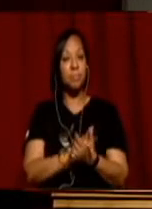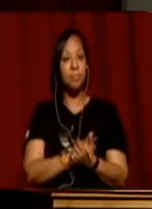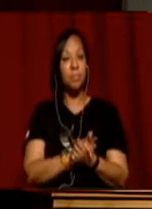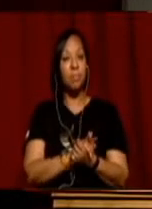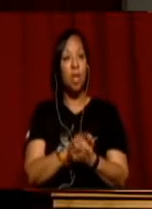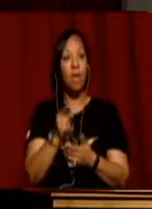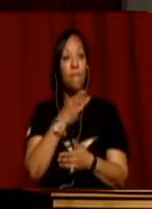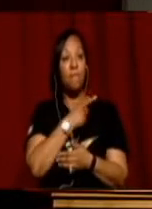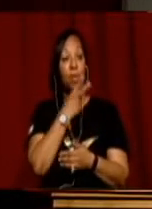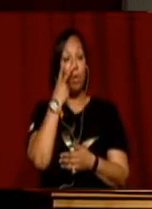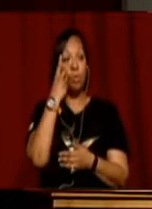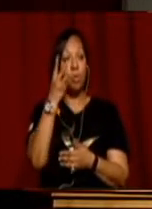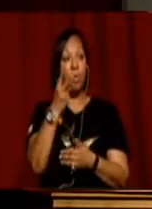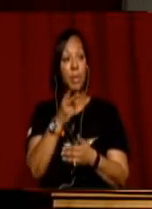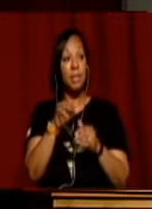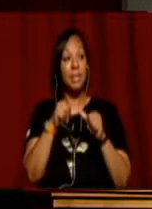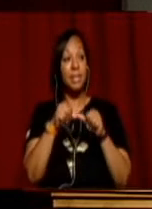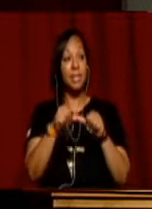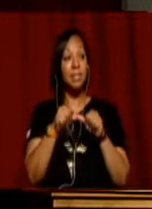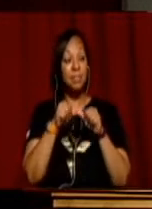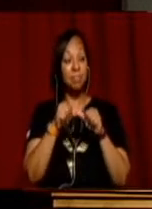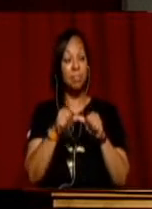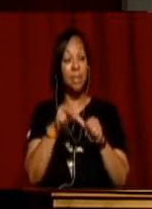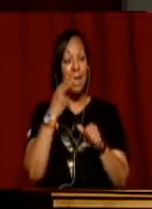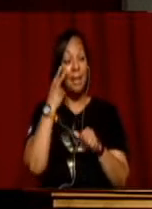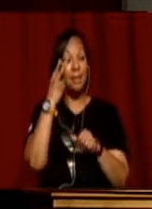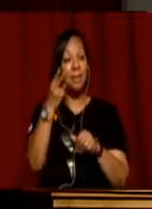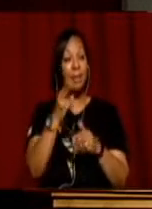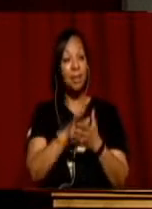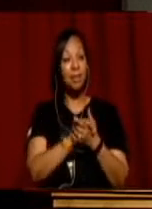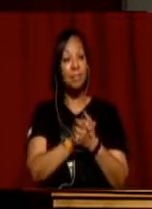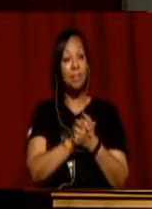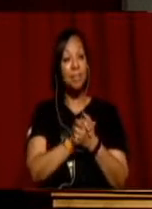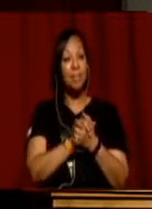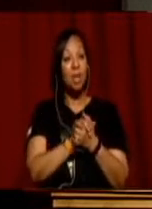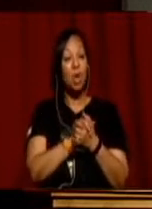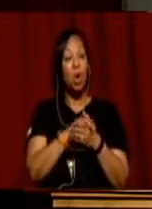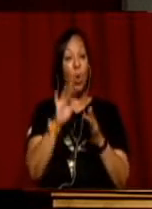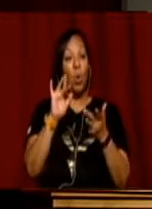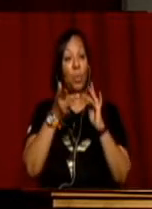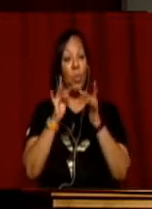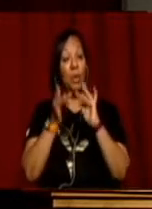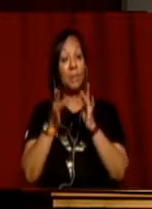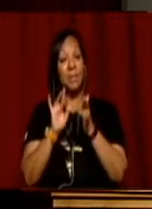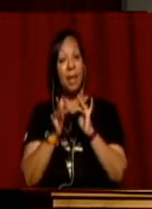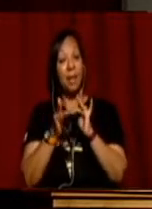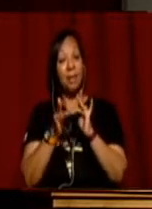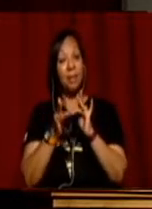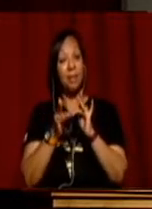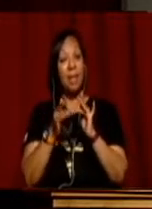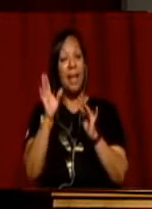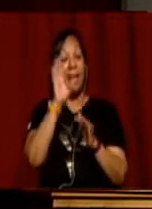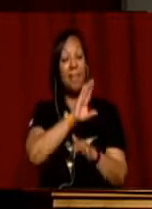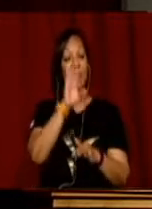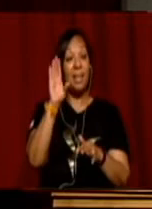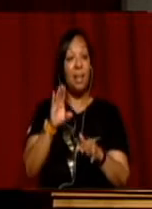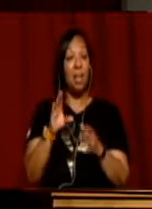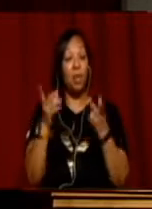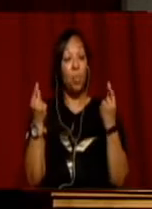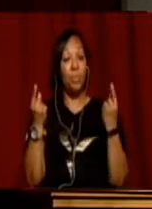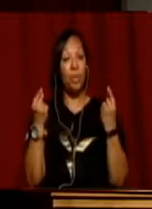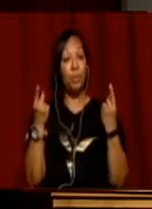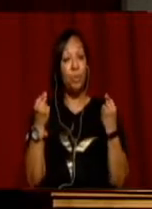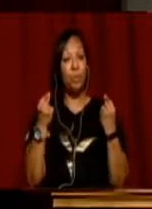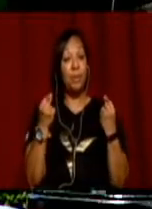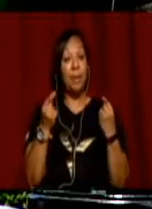of you who are watching, keep looking at that website, keep looking at the county and what they're doing,